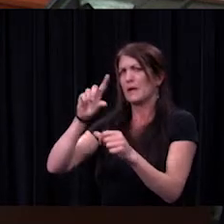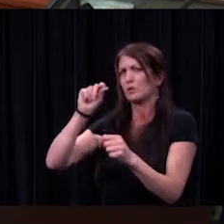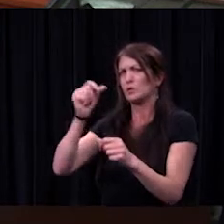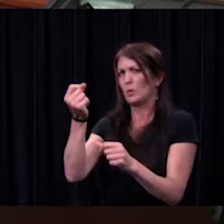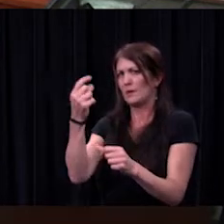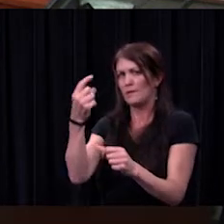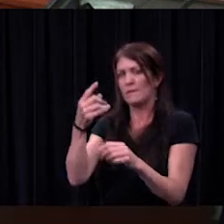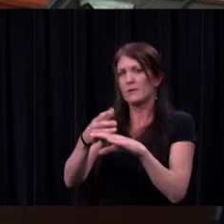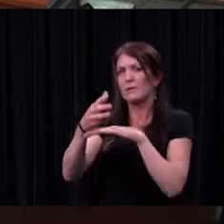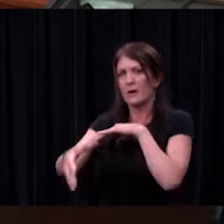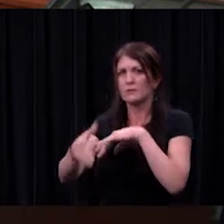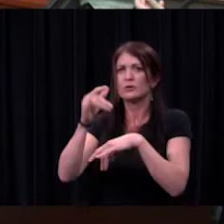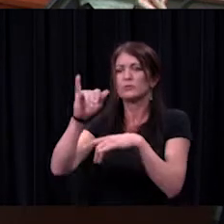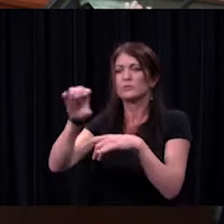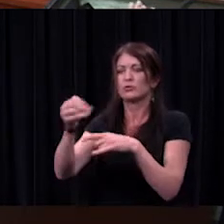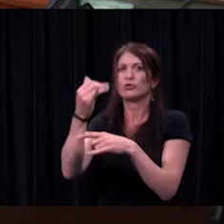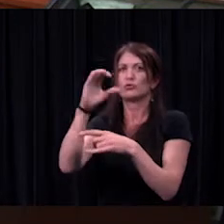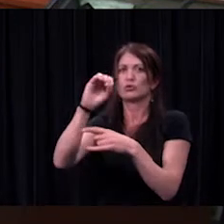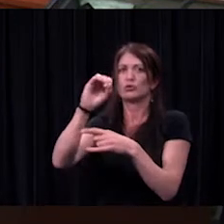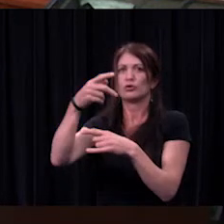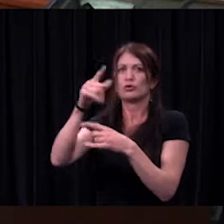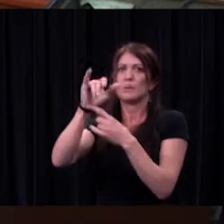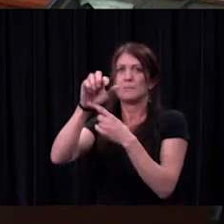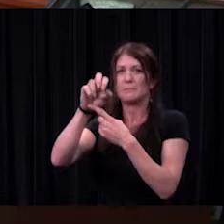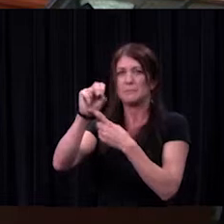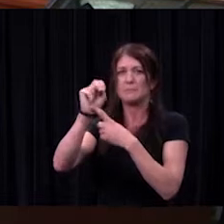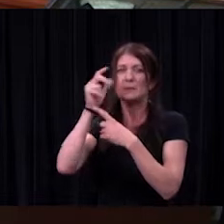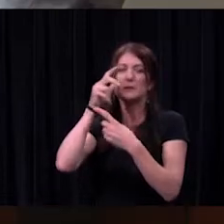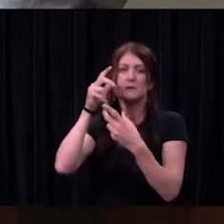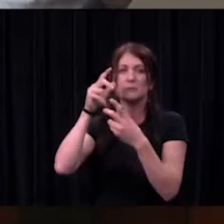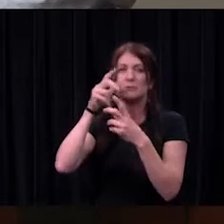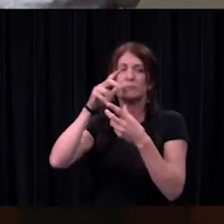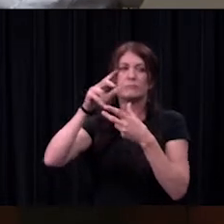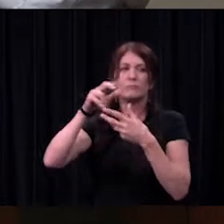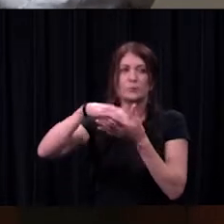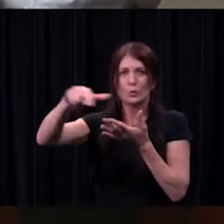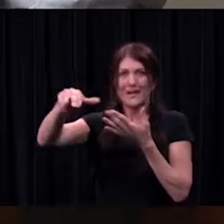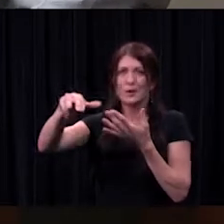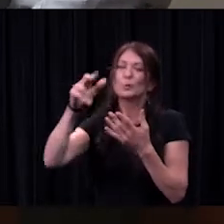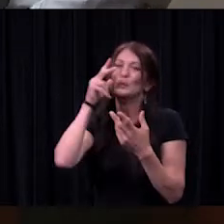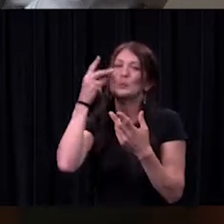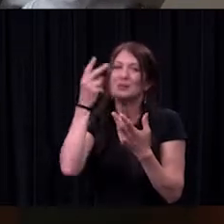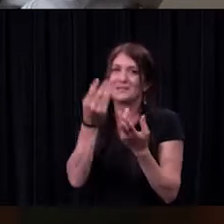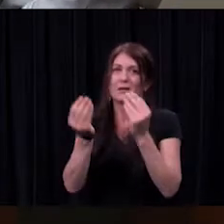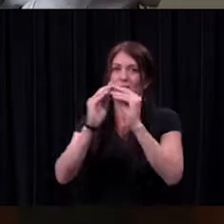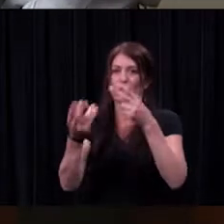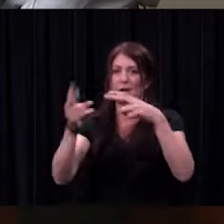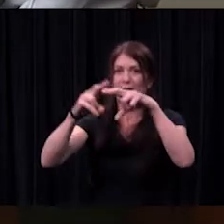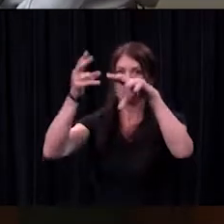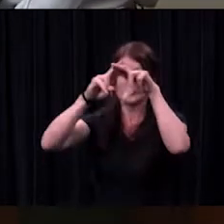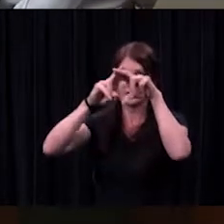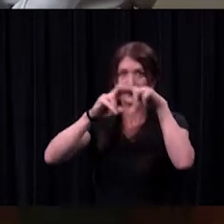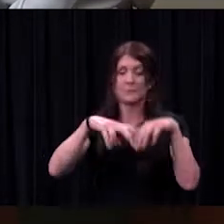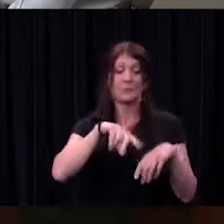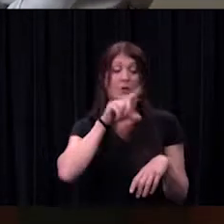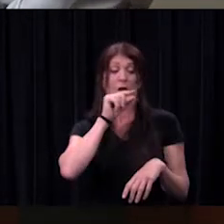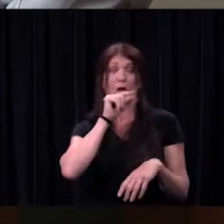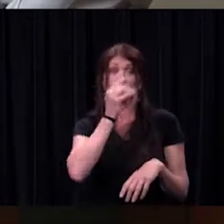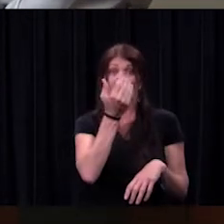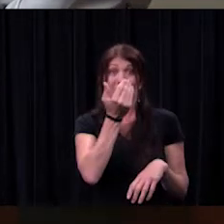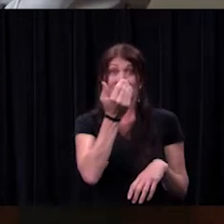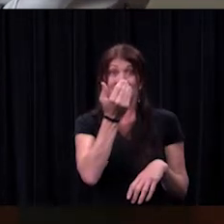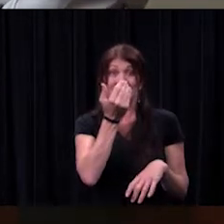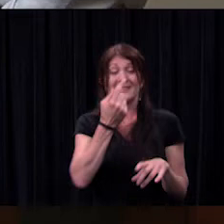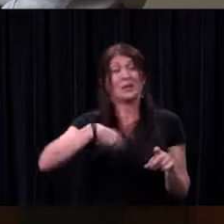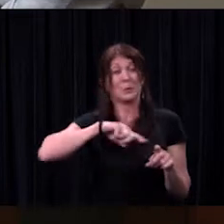after the Joplin storm, we started seeing some increases. And in 2015, we actually had a higher rate per $100